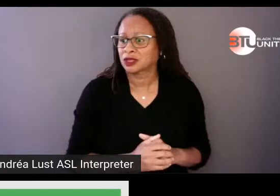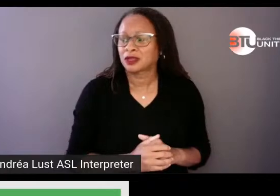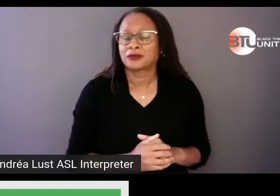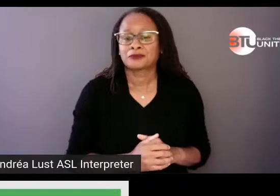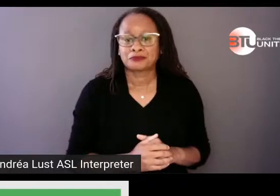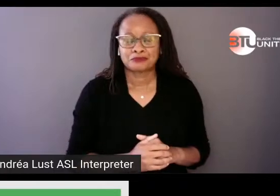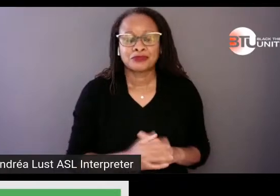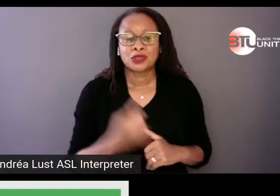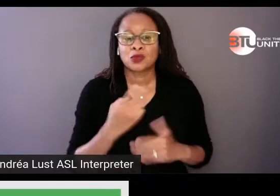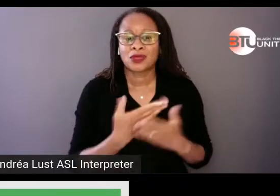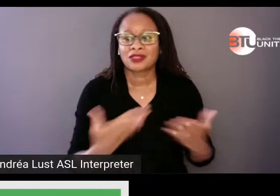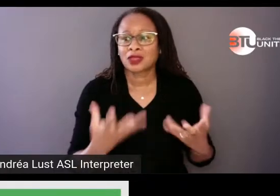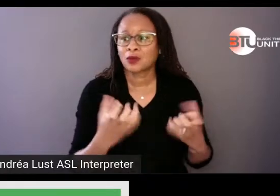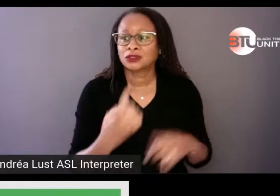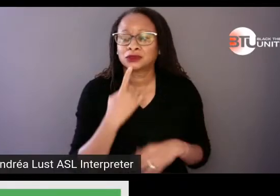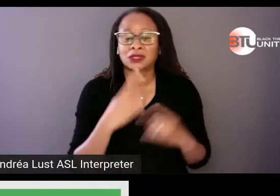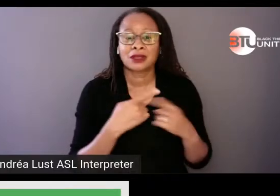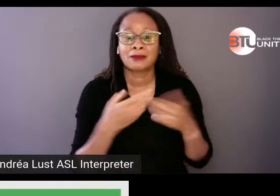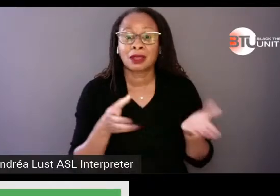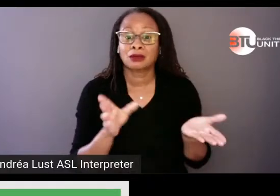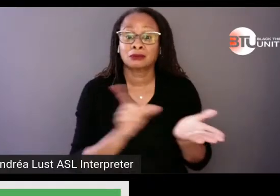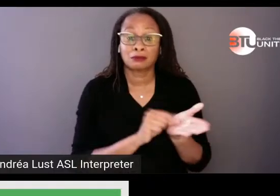about publicity rights is that